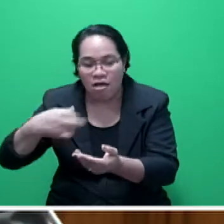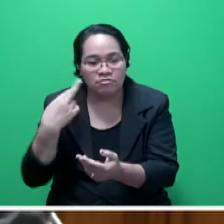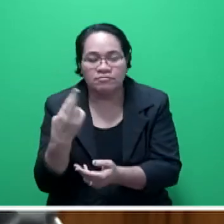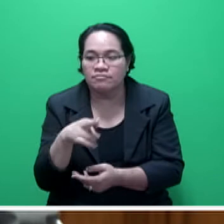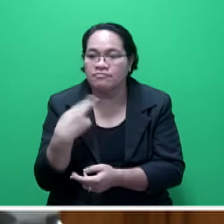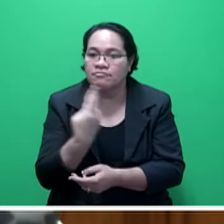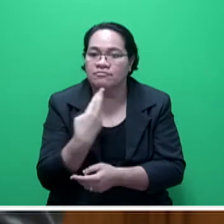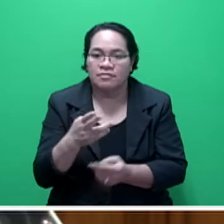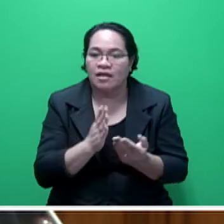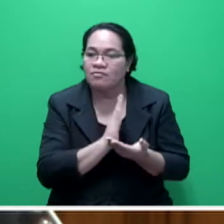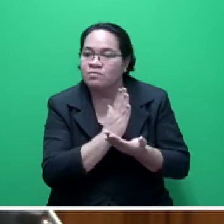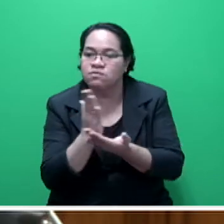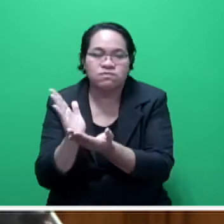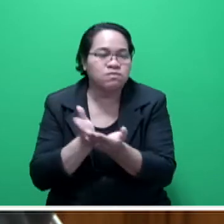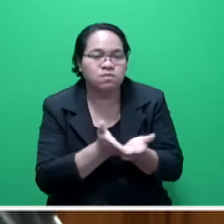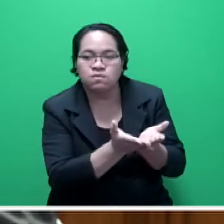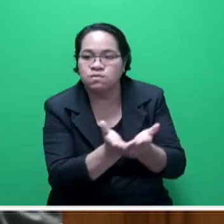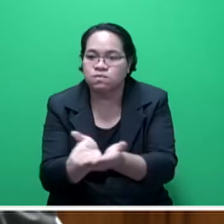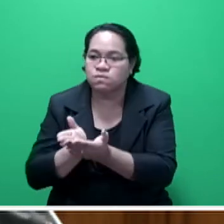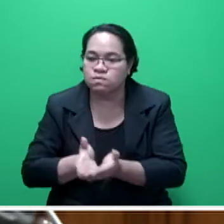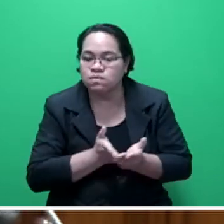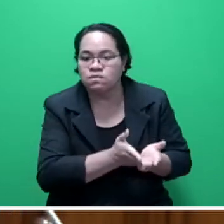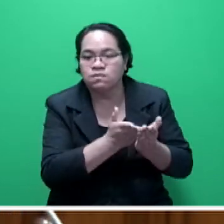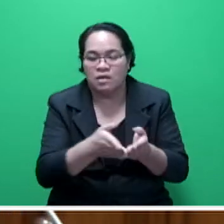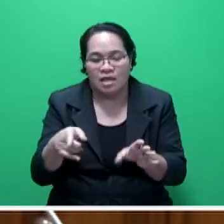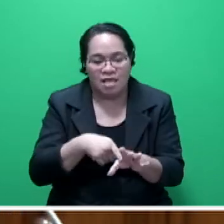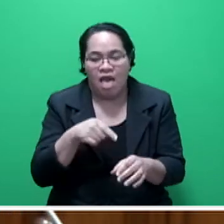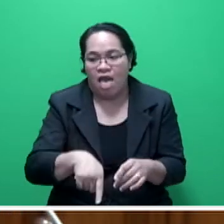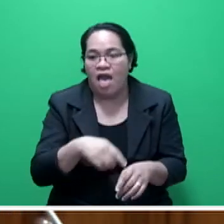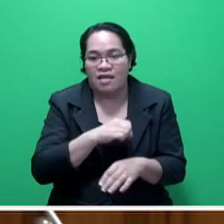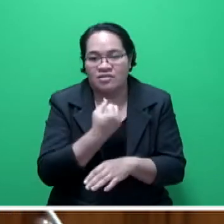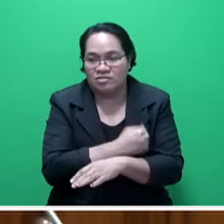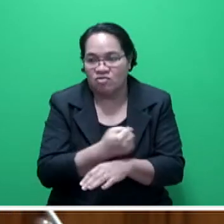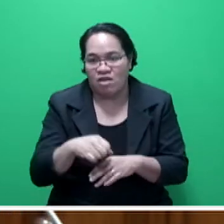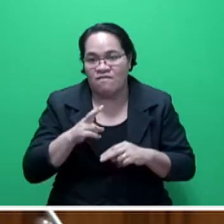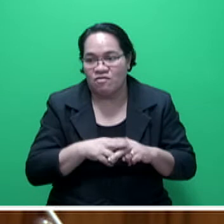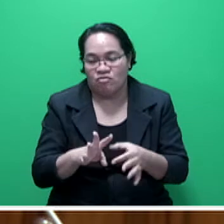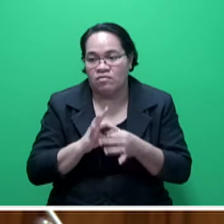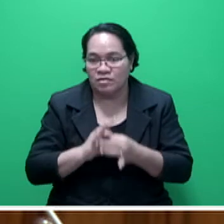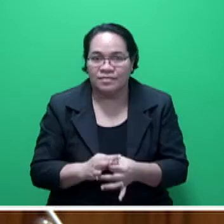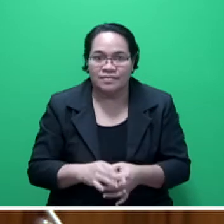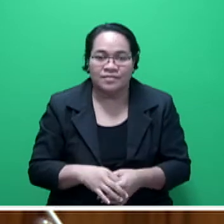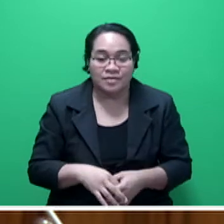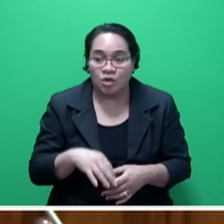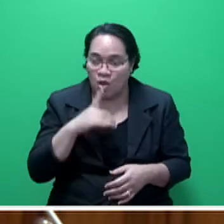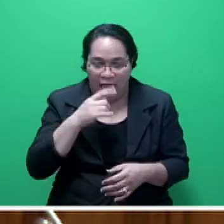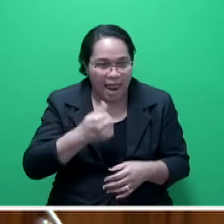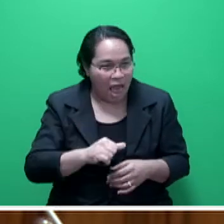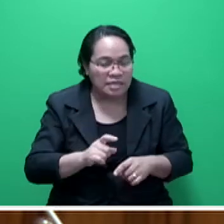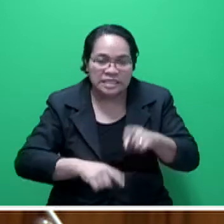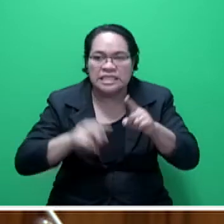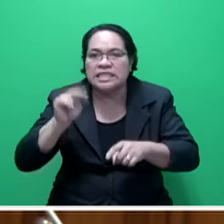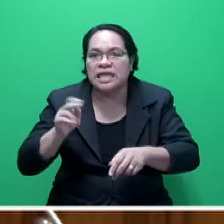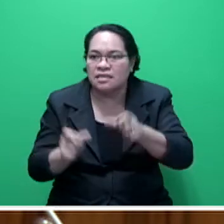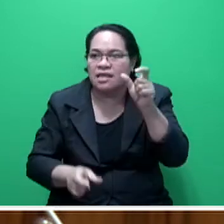as per cruising permit provided by the Ministry of Itoki Affairs. Honourable Speaker, this system allows a multi-agency support, and